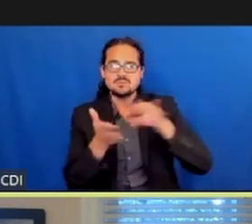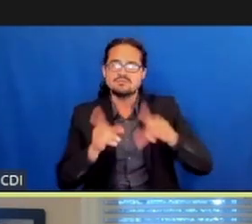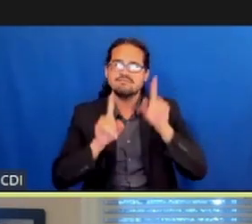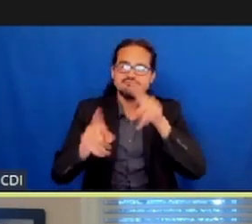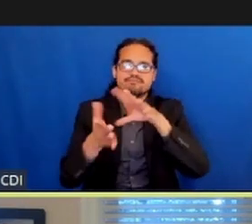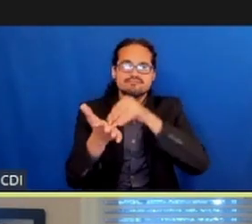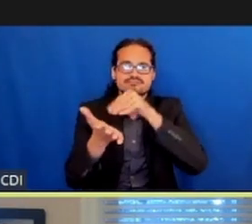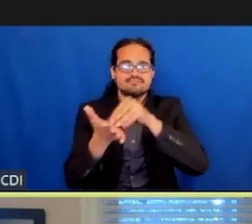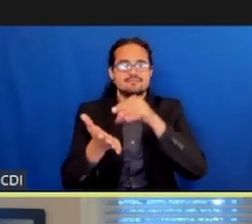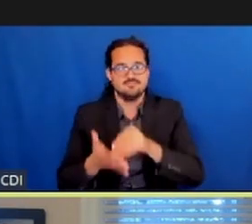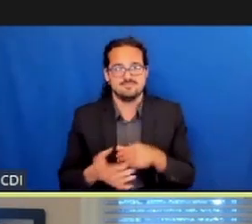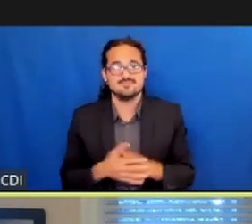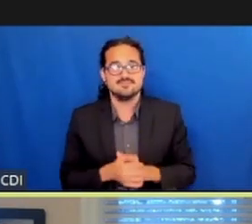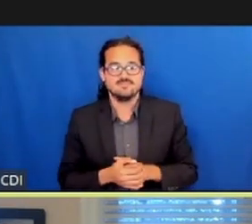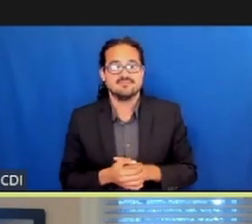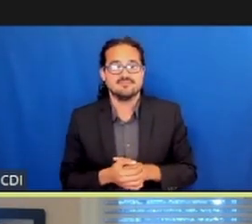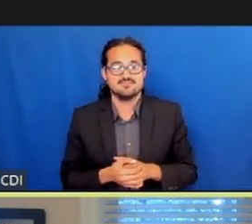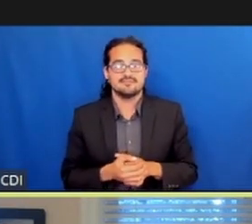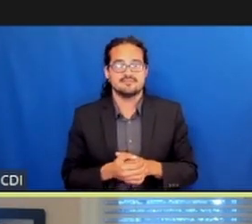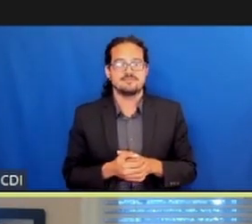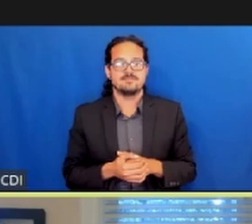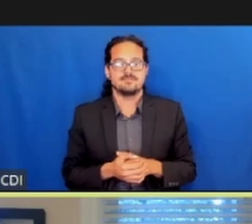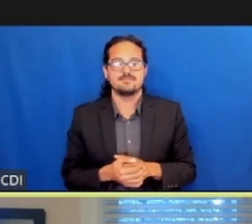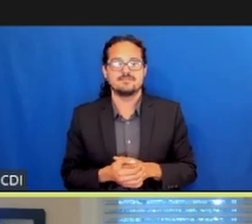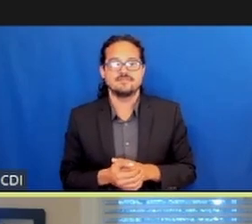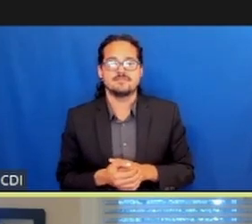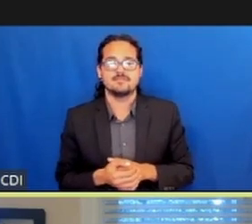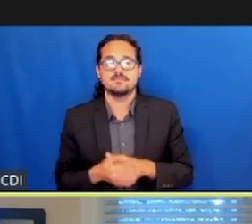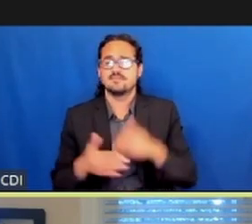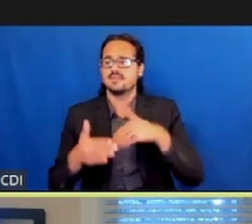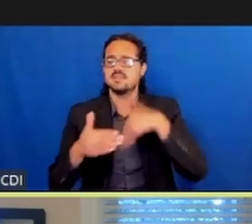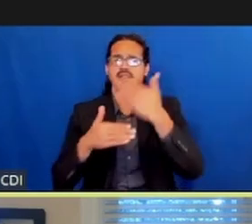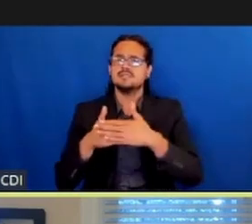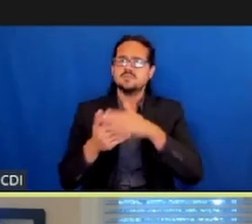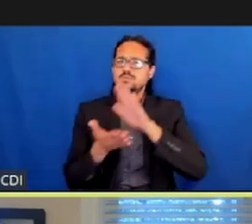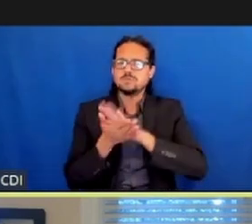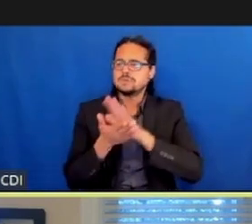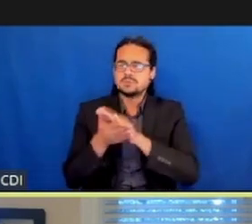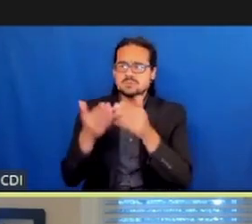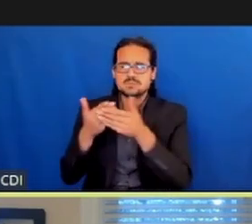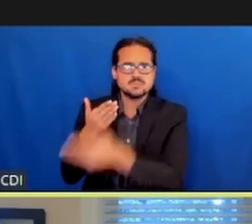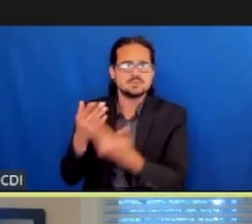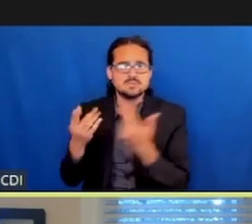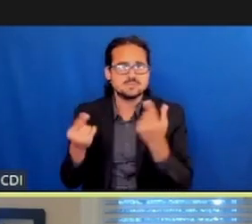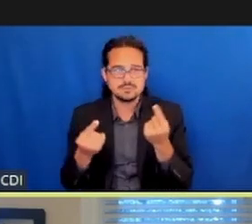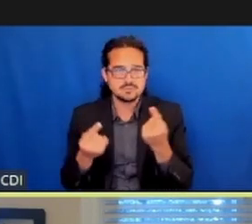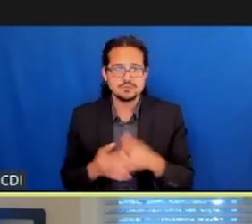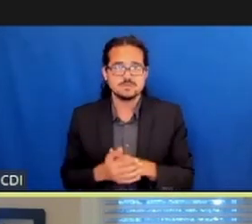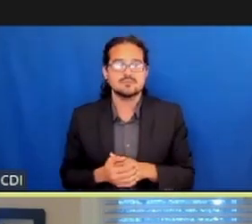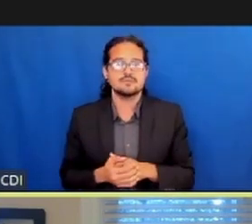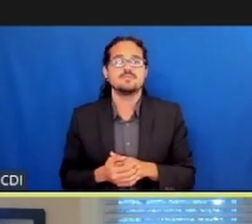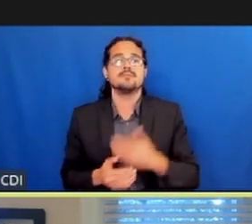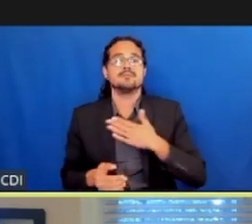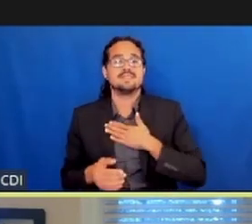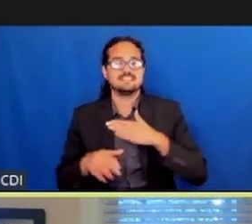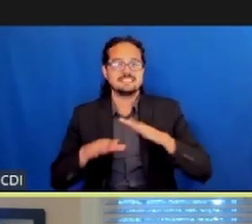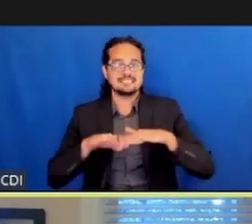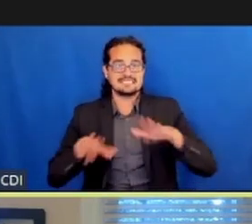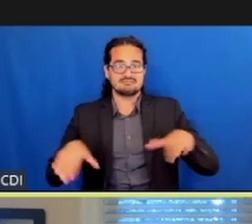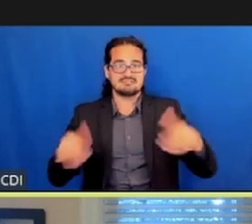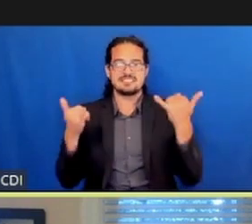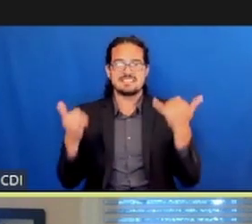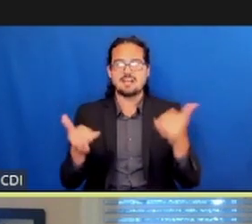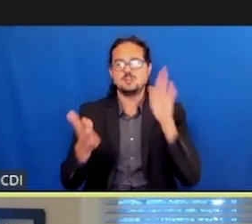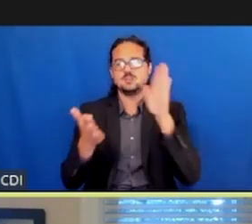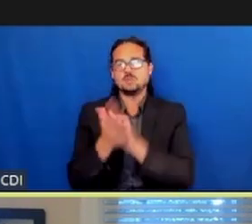So what's next for schools? Although my children today were singing schools out for summer, it's not out forever. According to that